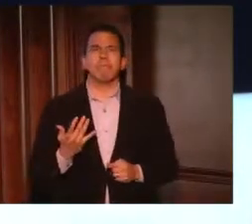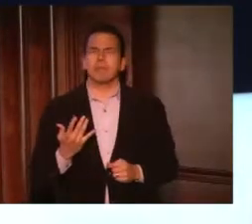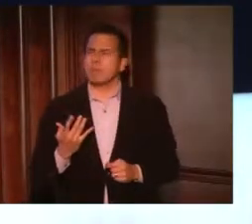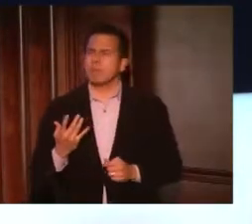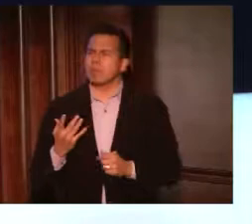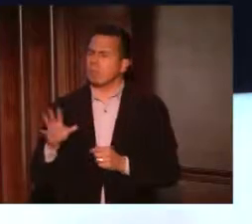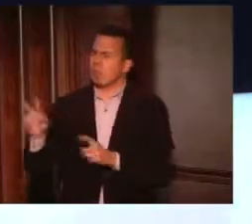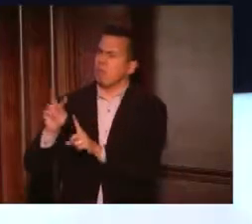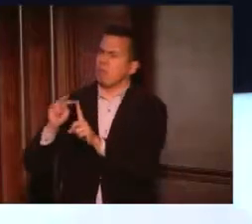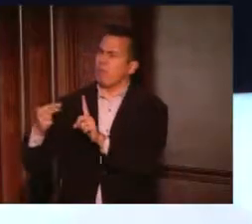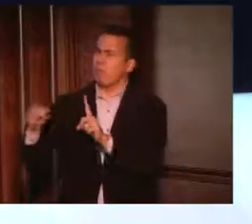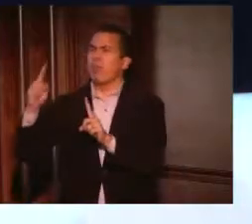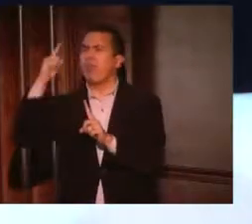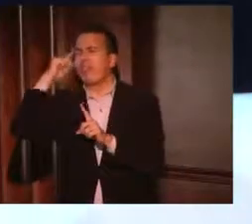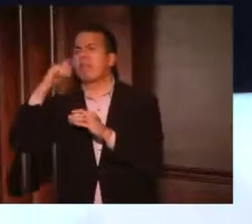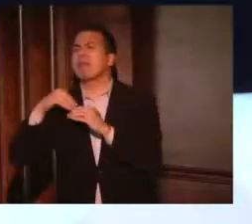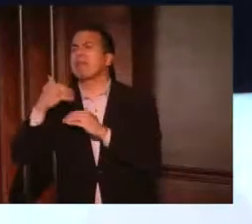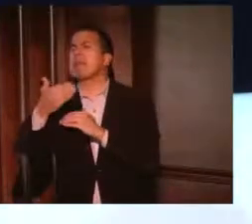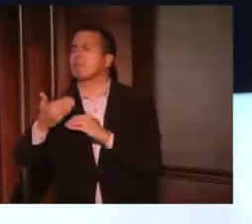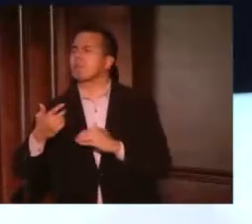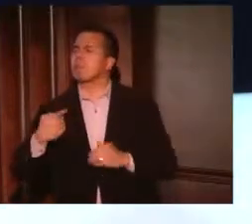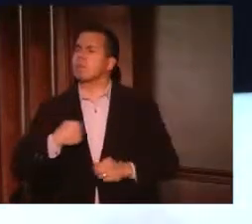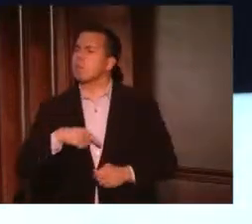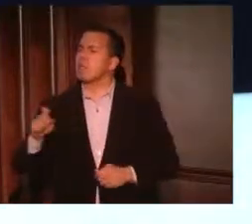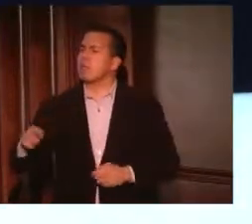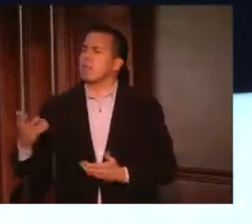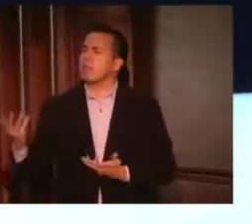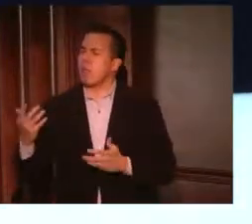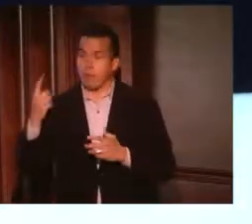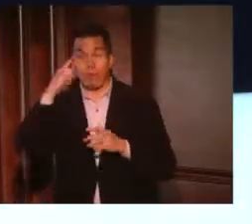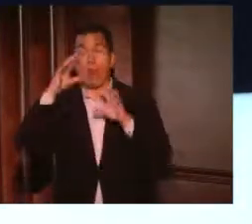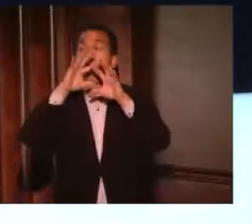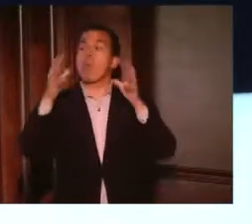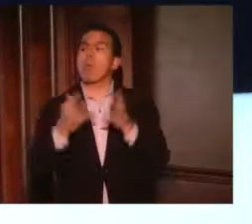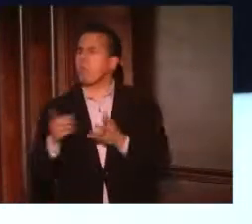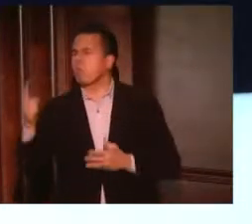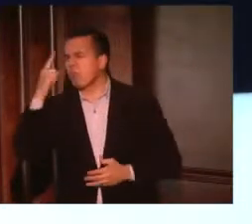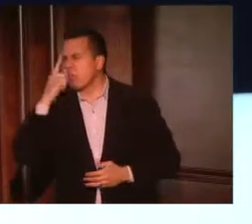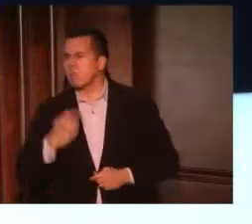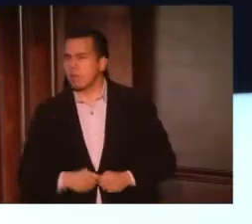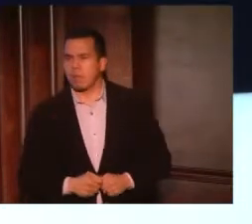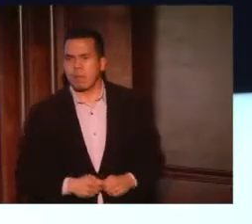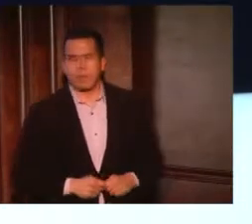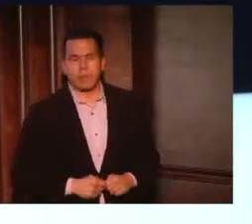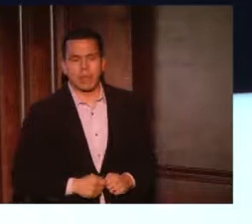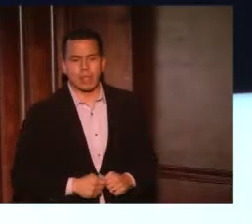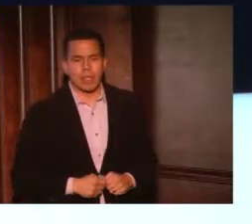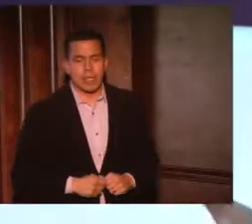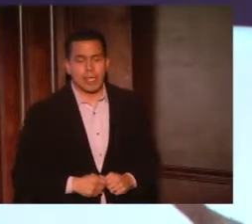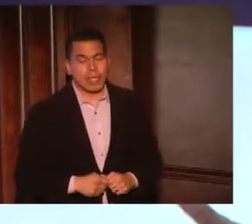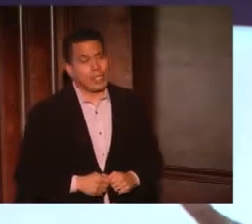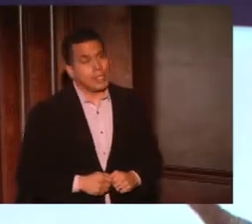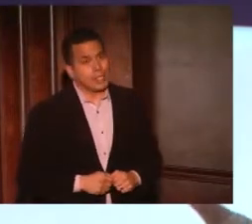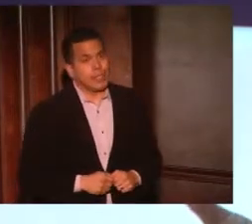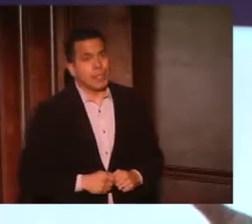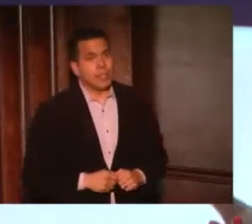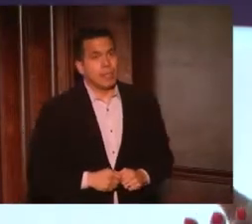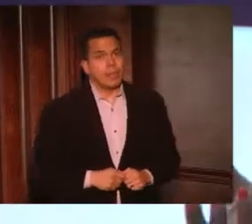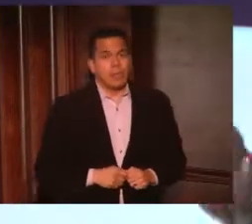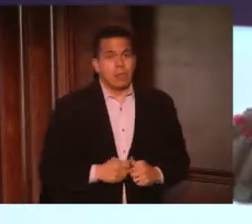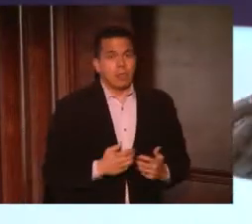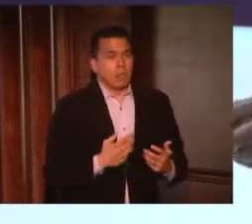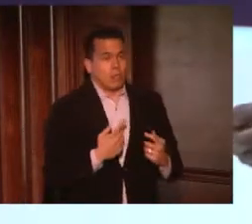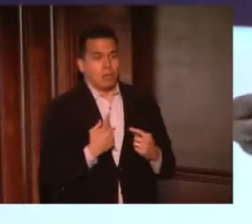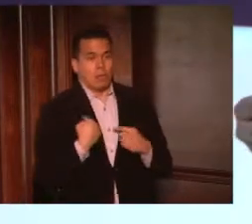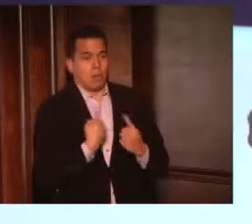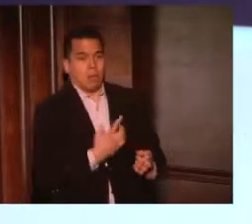needs to happen next? If you look globally, what do you think needs to happen? Okay, just based from the work that I'm already doing, I